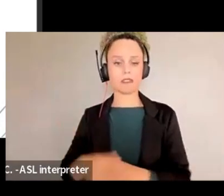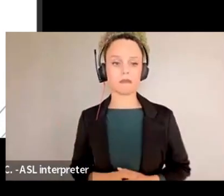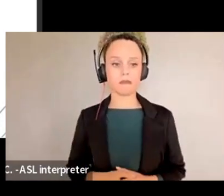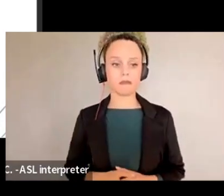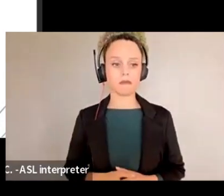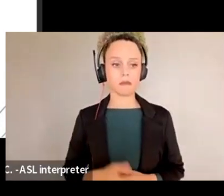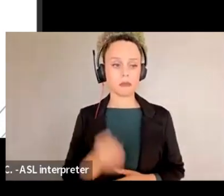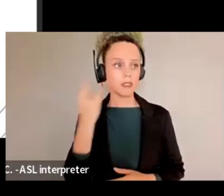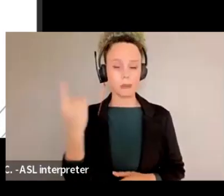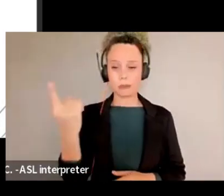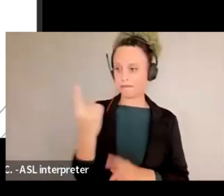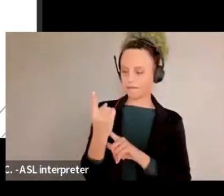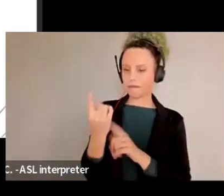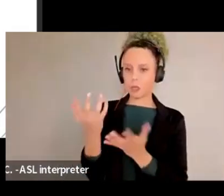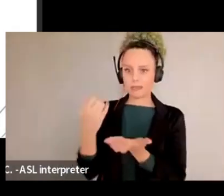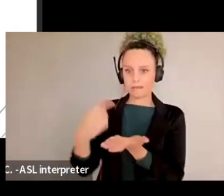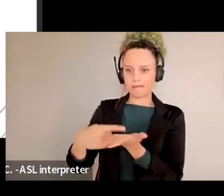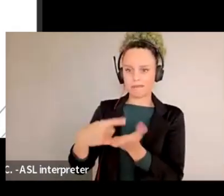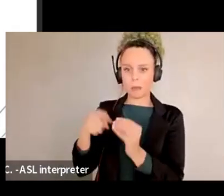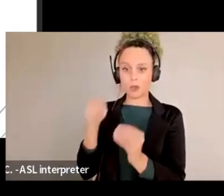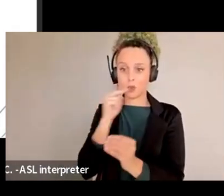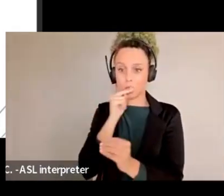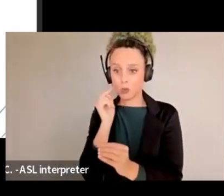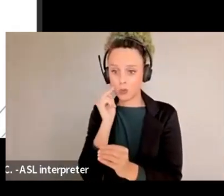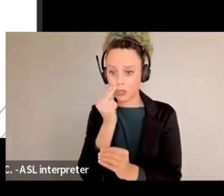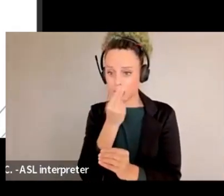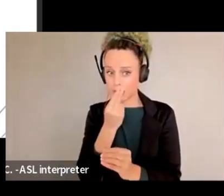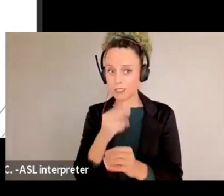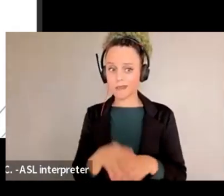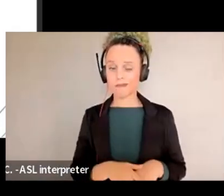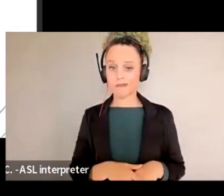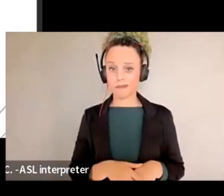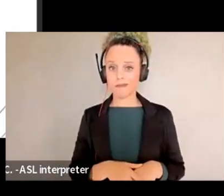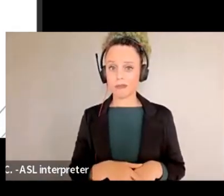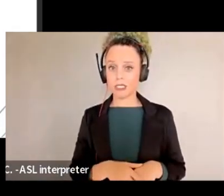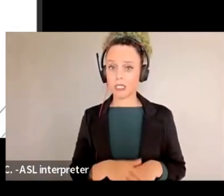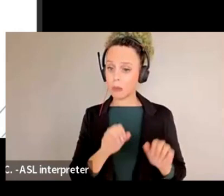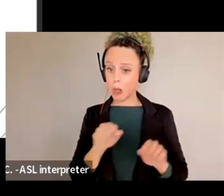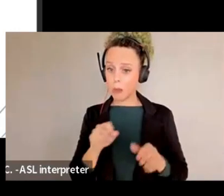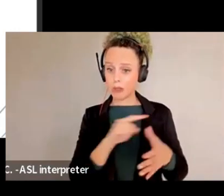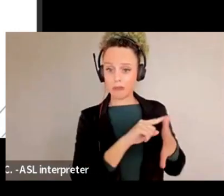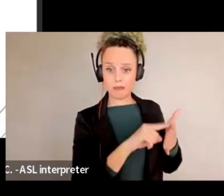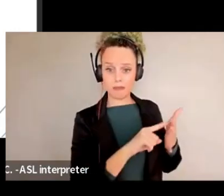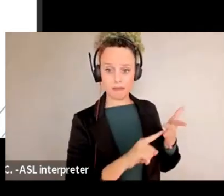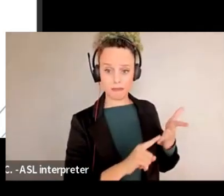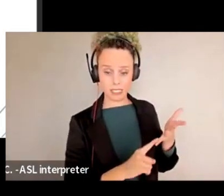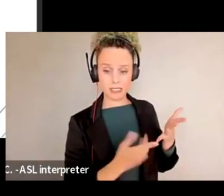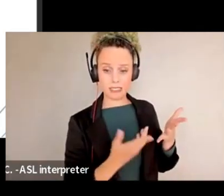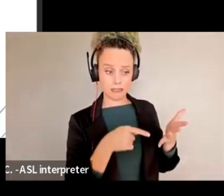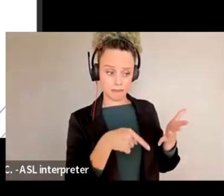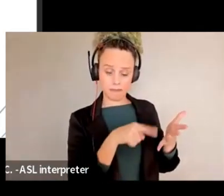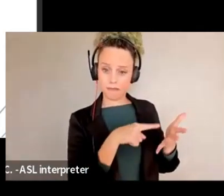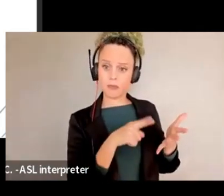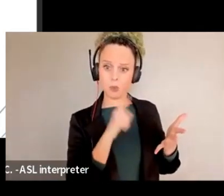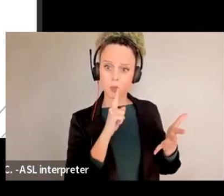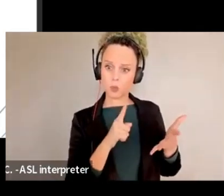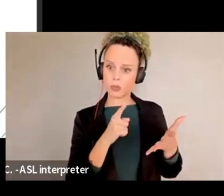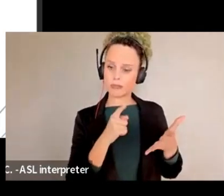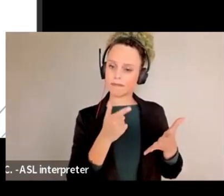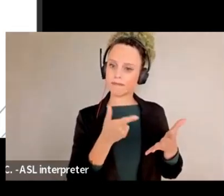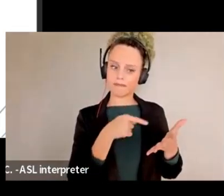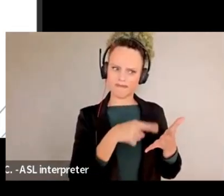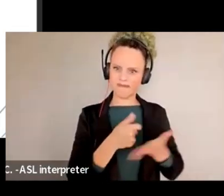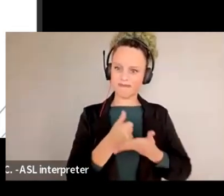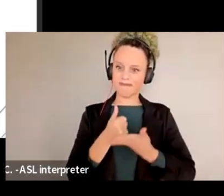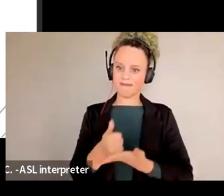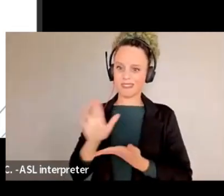integral to a person's overall well-being. And sometimes if someone comes to you to talk about nutrition, it's very possible that